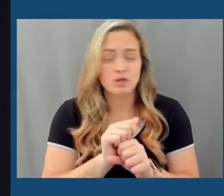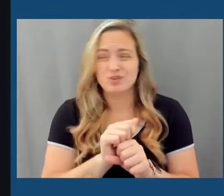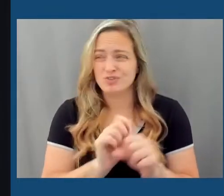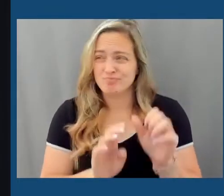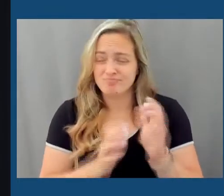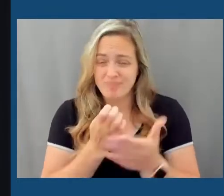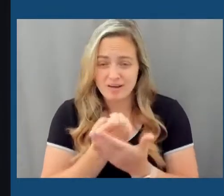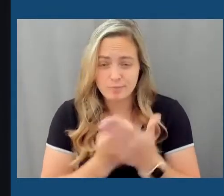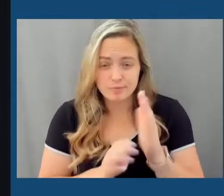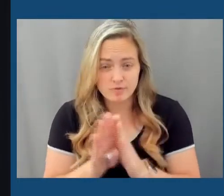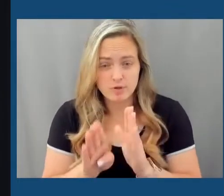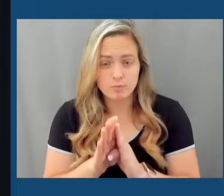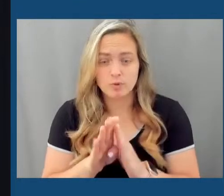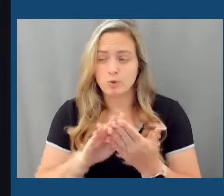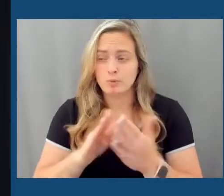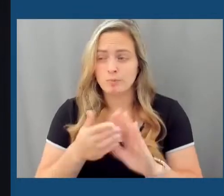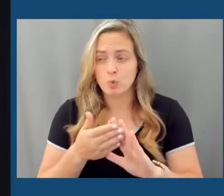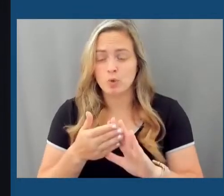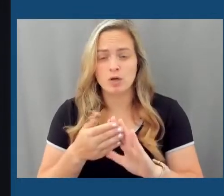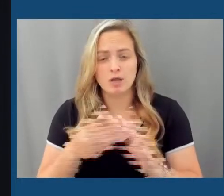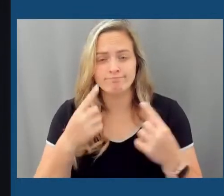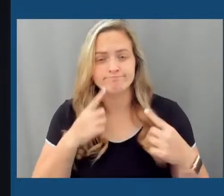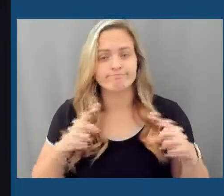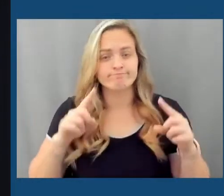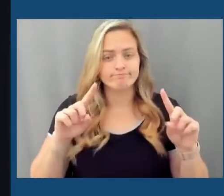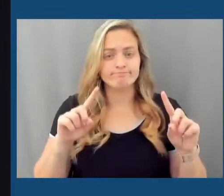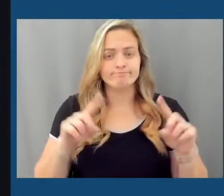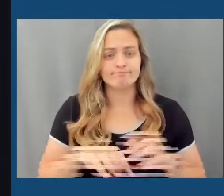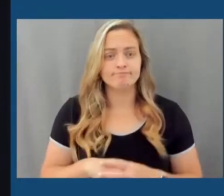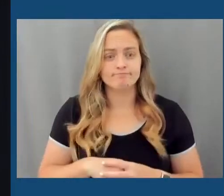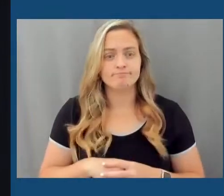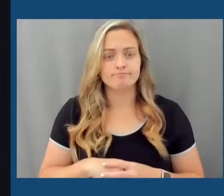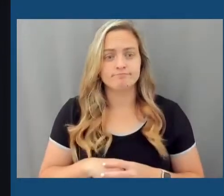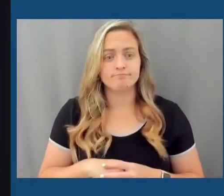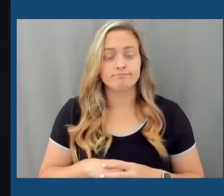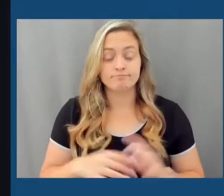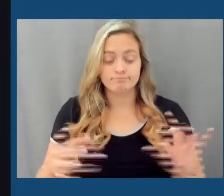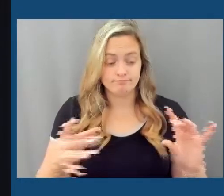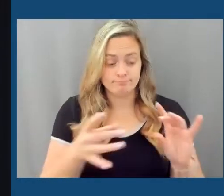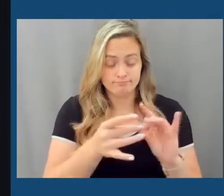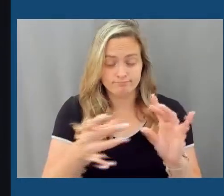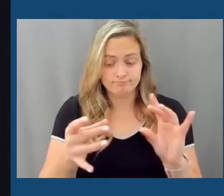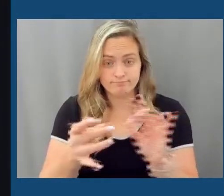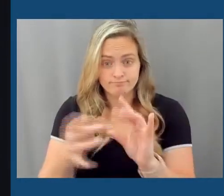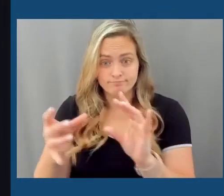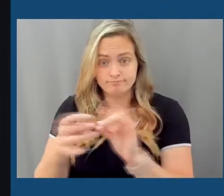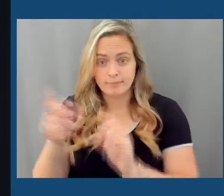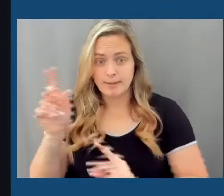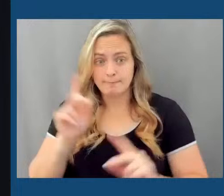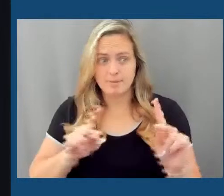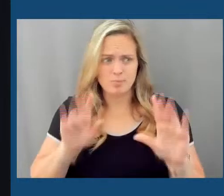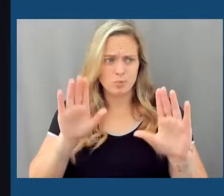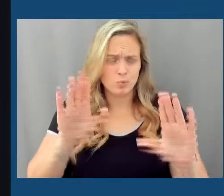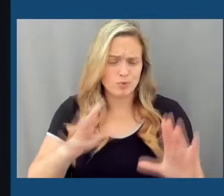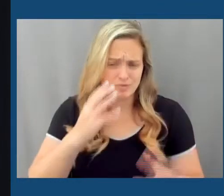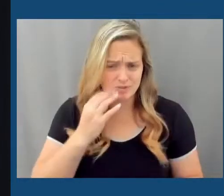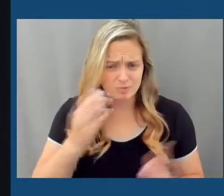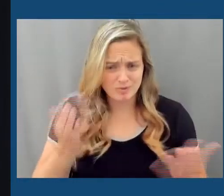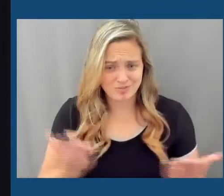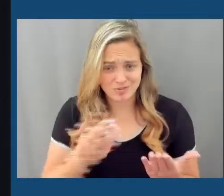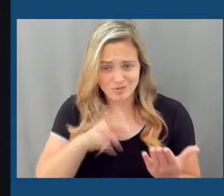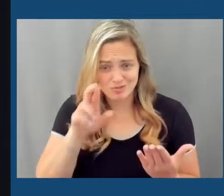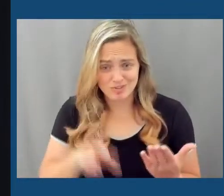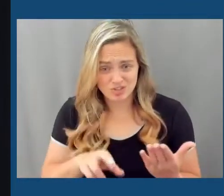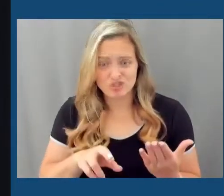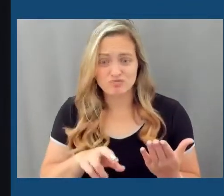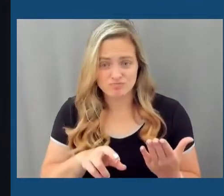and community prosperity. And that's why connecting people to such a wonderful experience here at Rochester